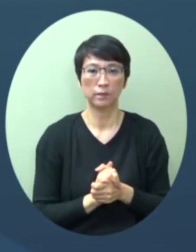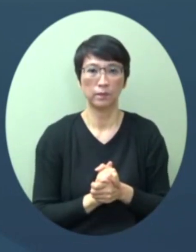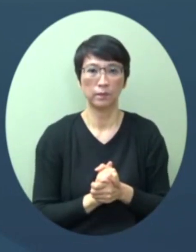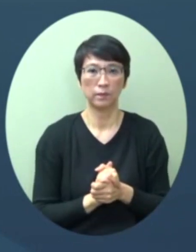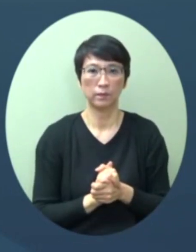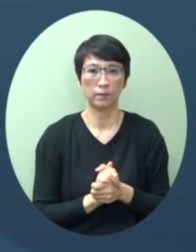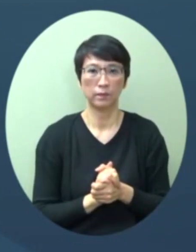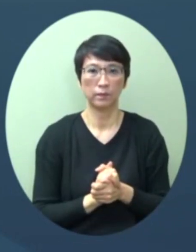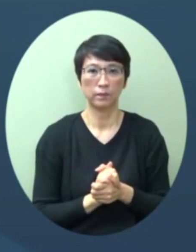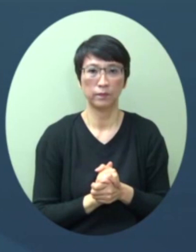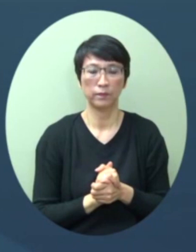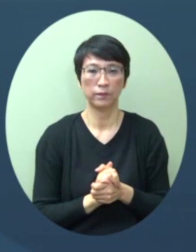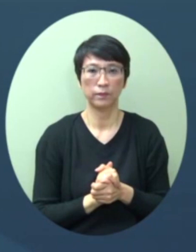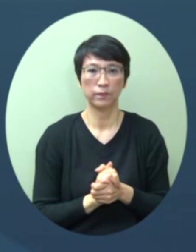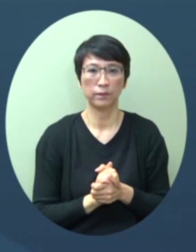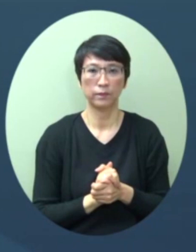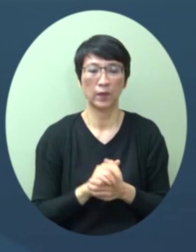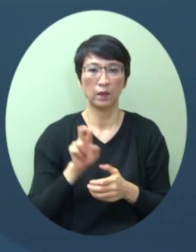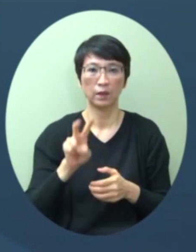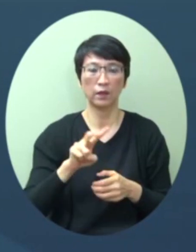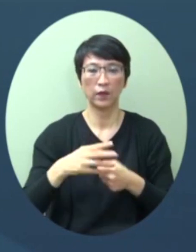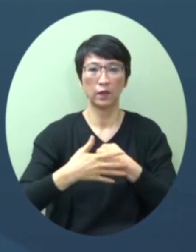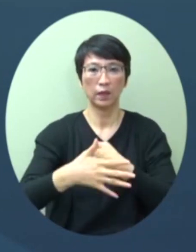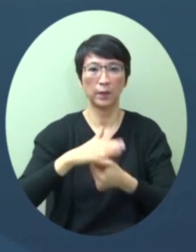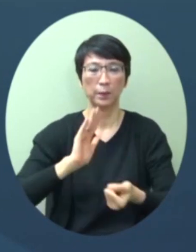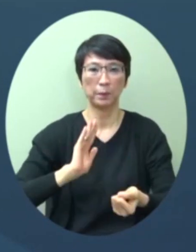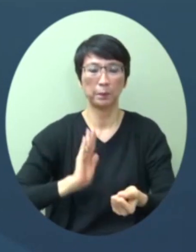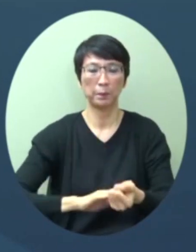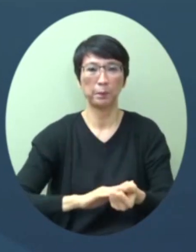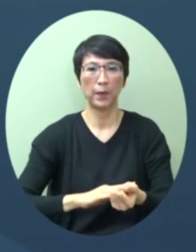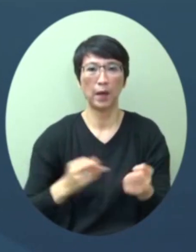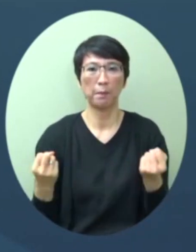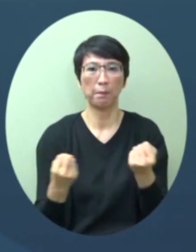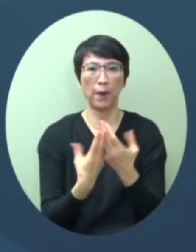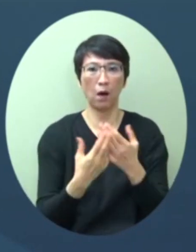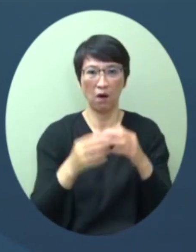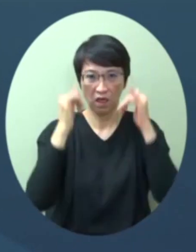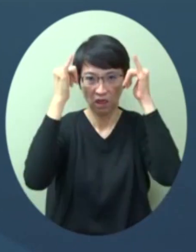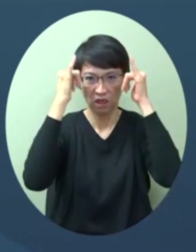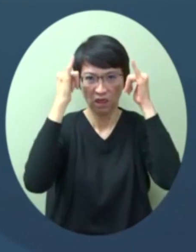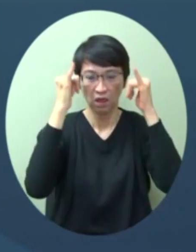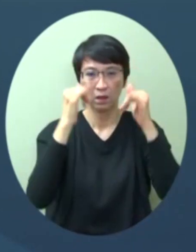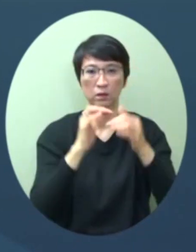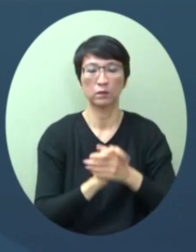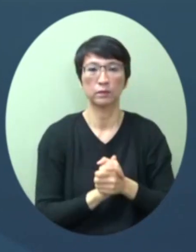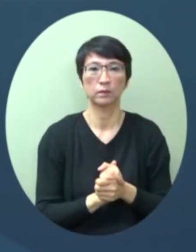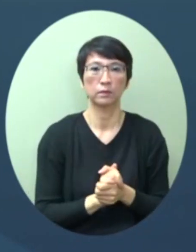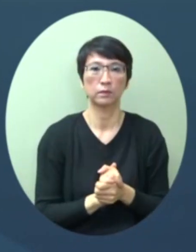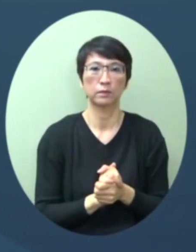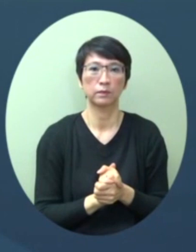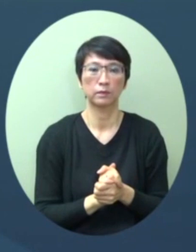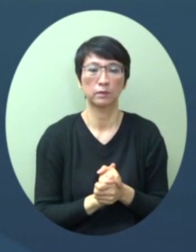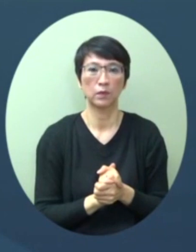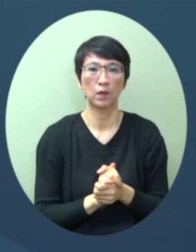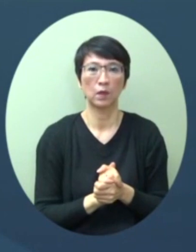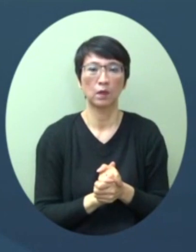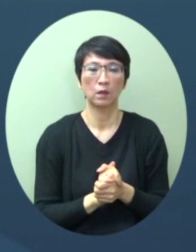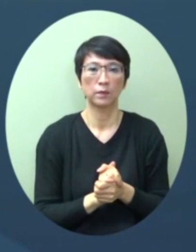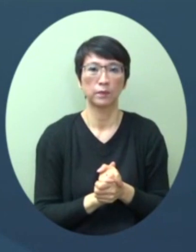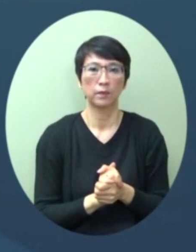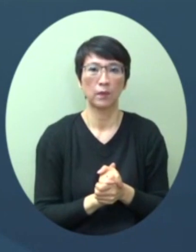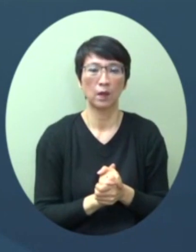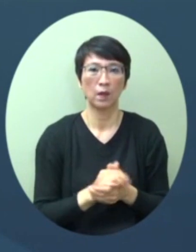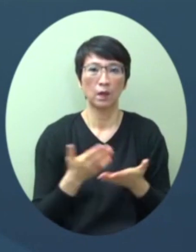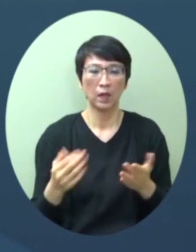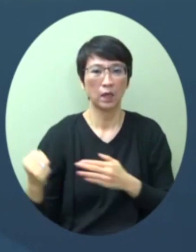of this fifth wave it has outgrown our capacity so the